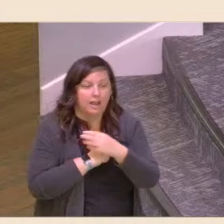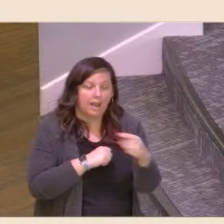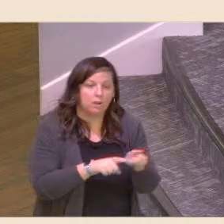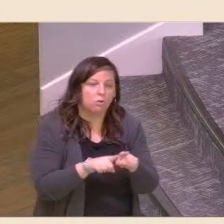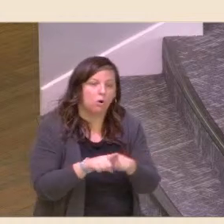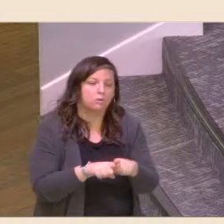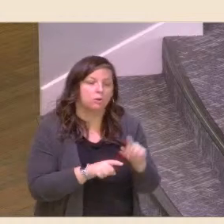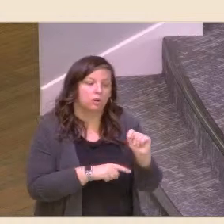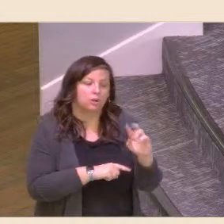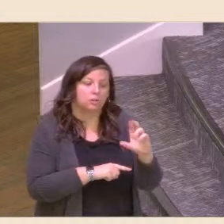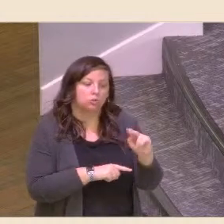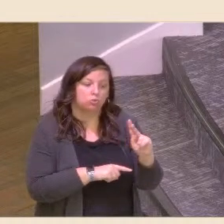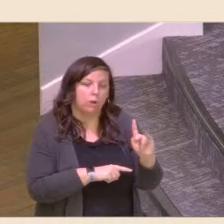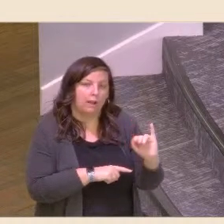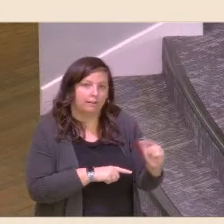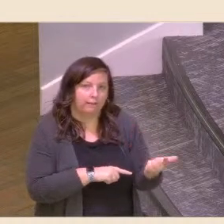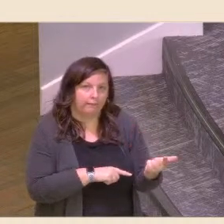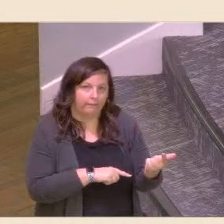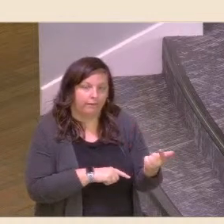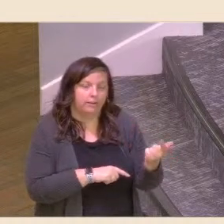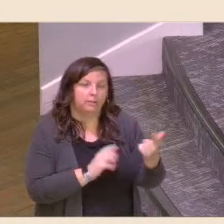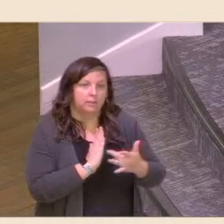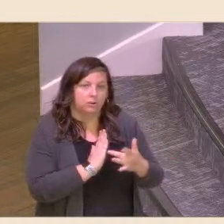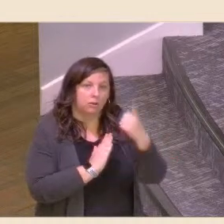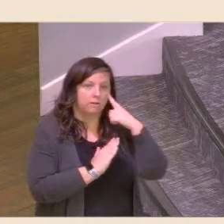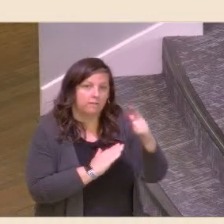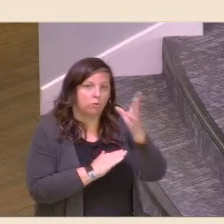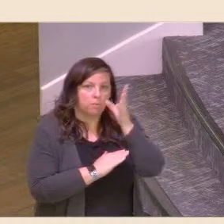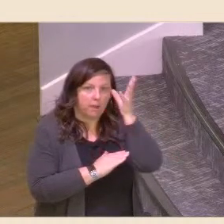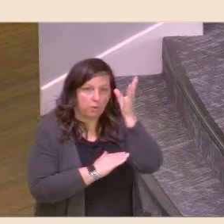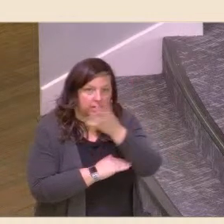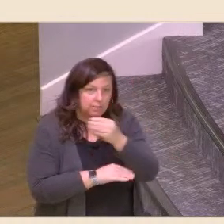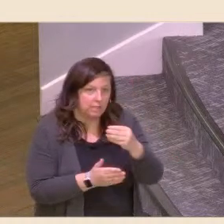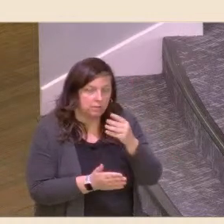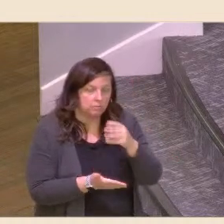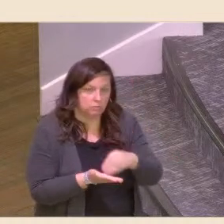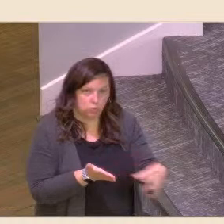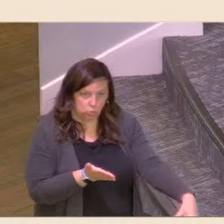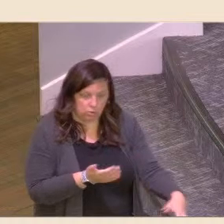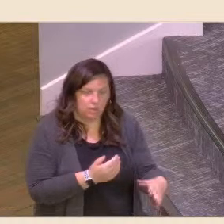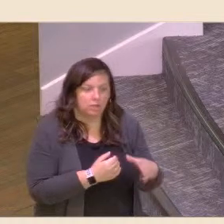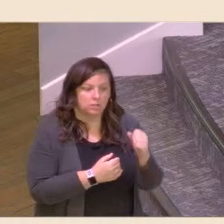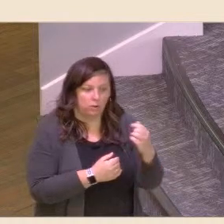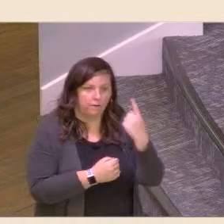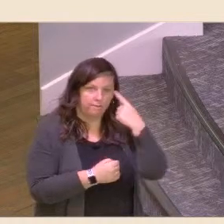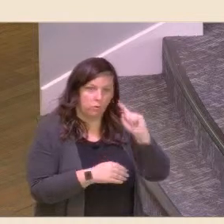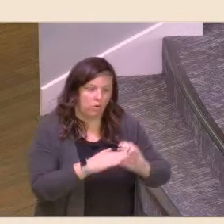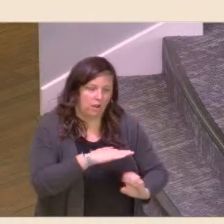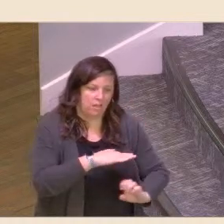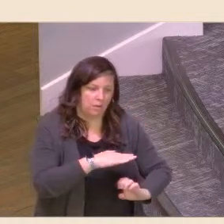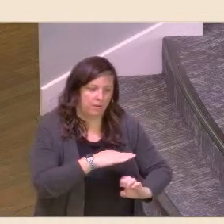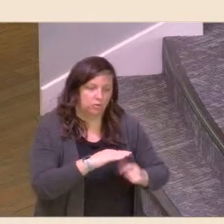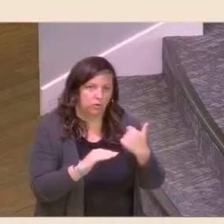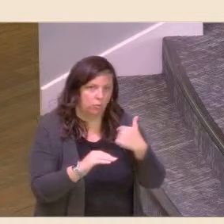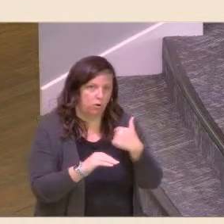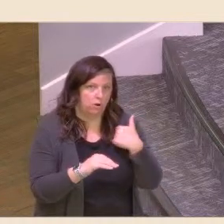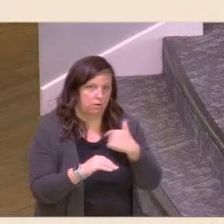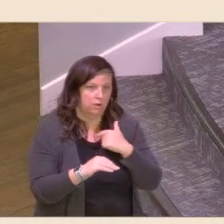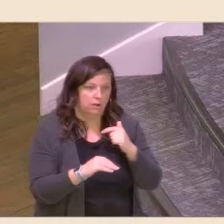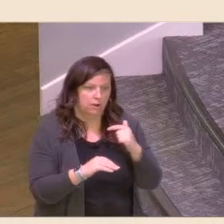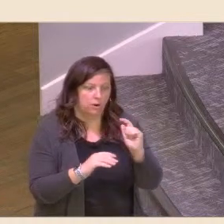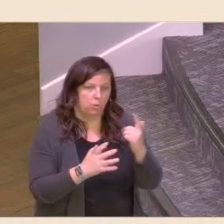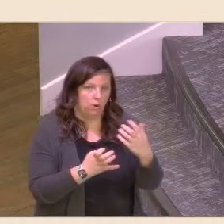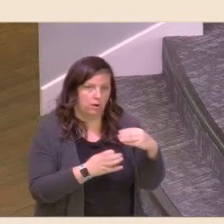parents and students. So I know especially at the lower grades, we're looking at funding the badge system where students get